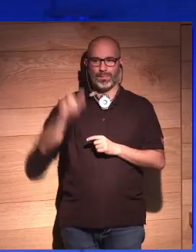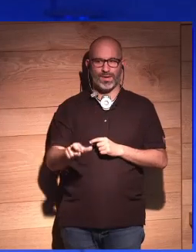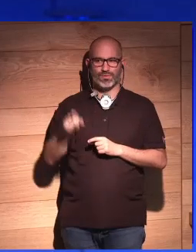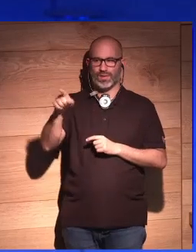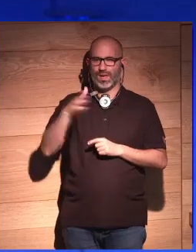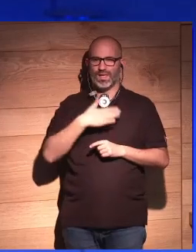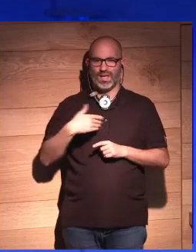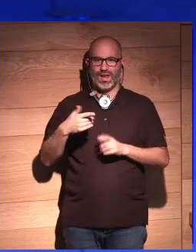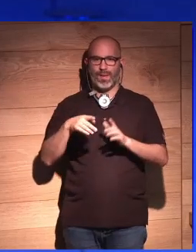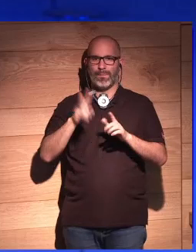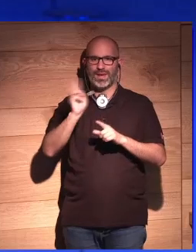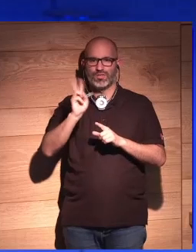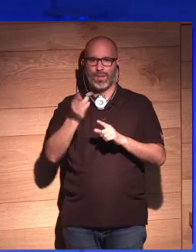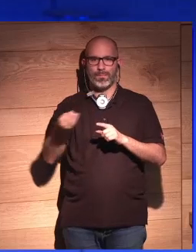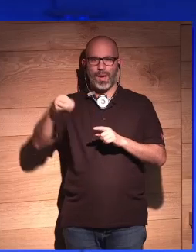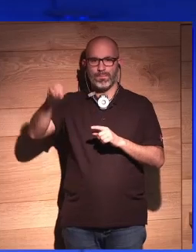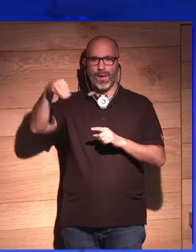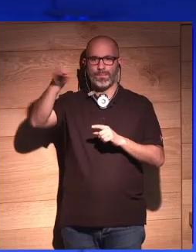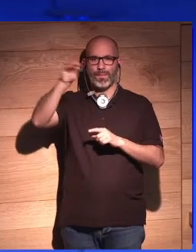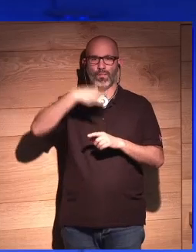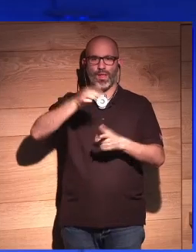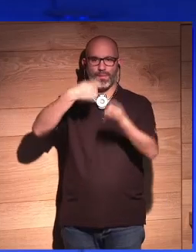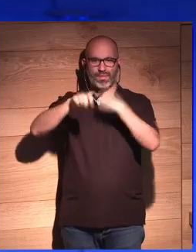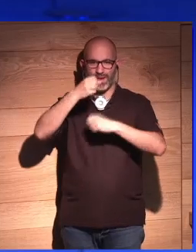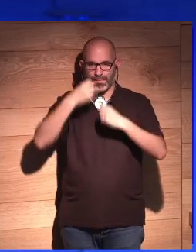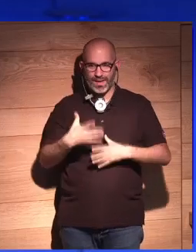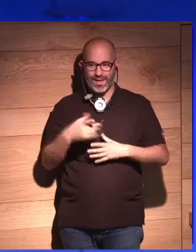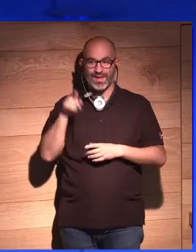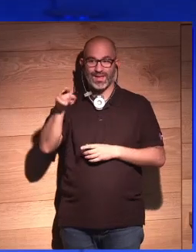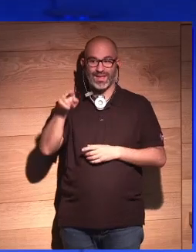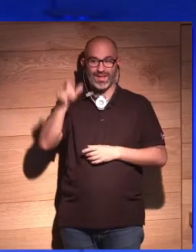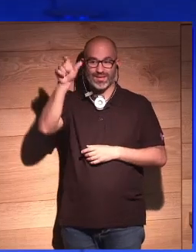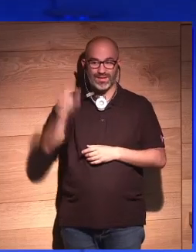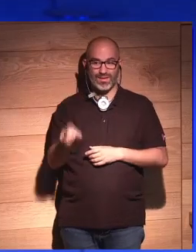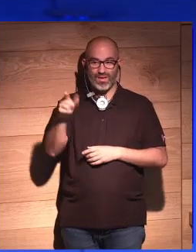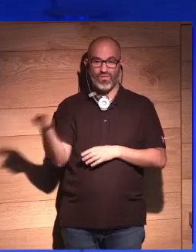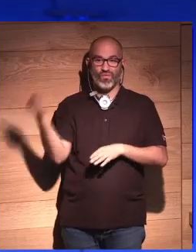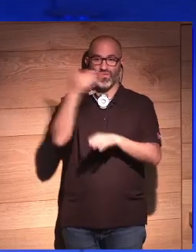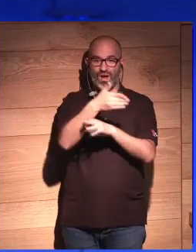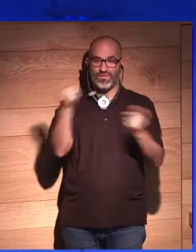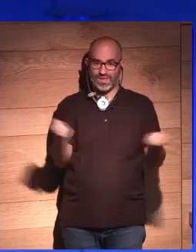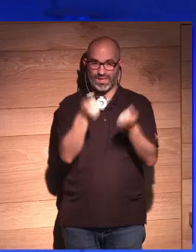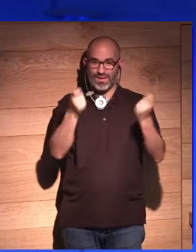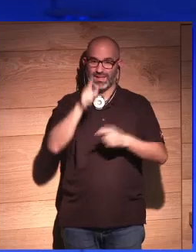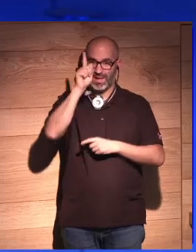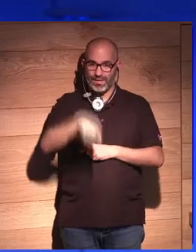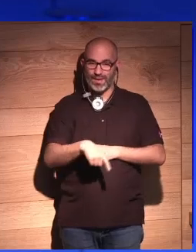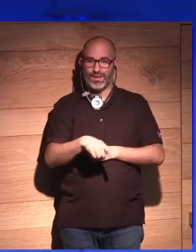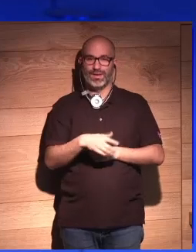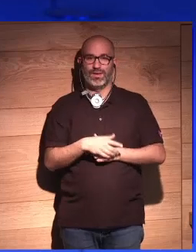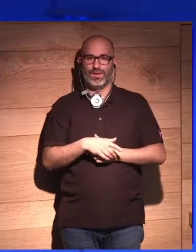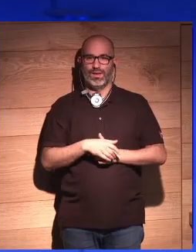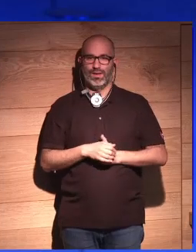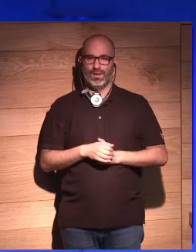the Oculus Rift at the festival, did a Kickstarter for $250,000 to